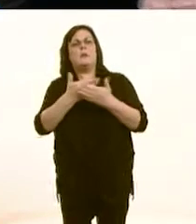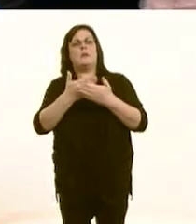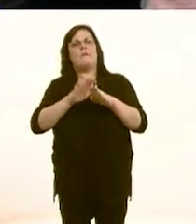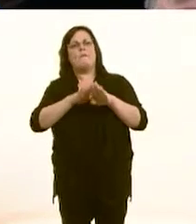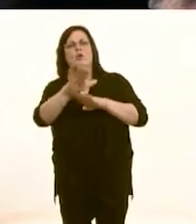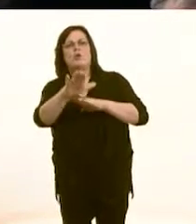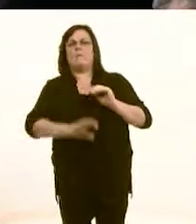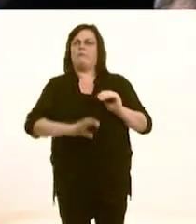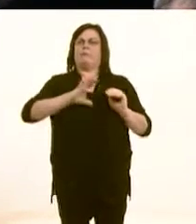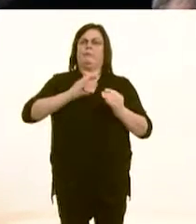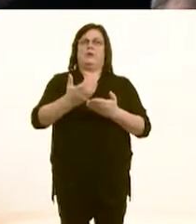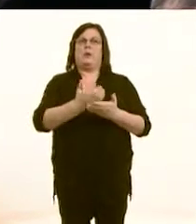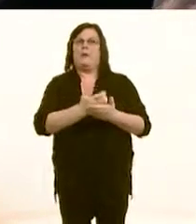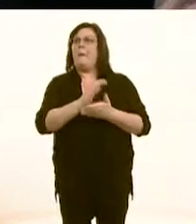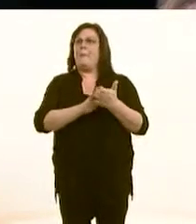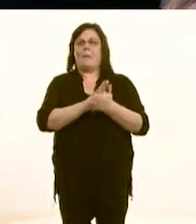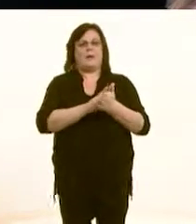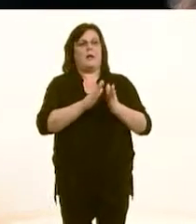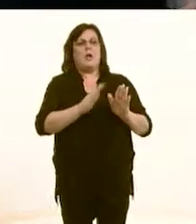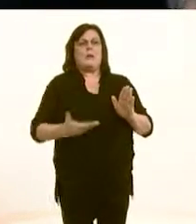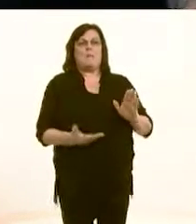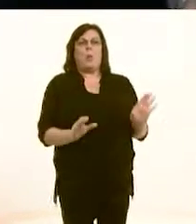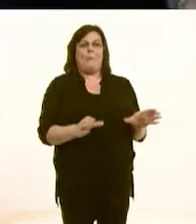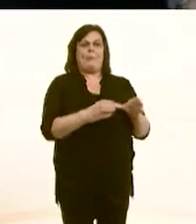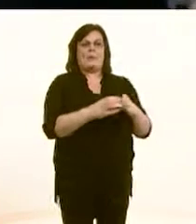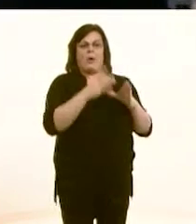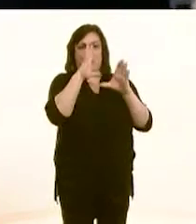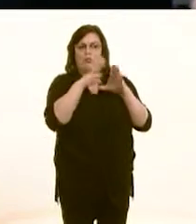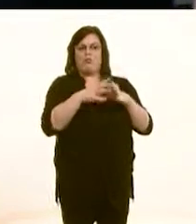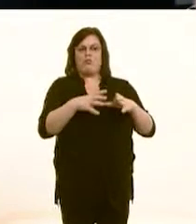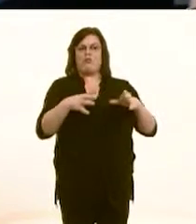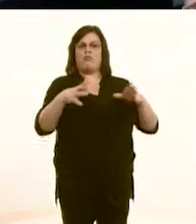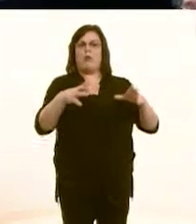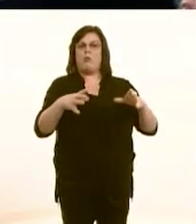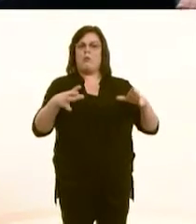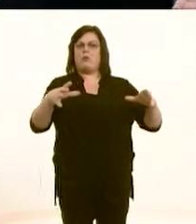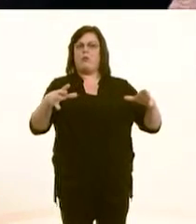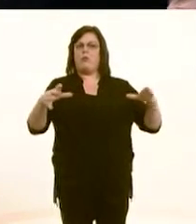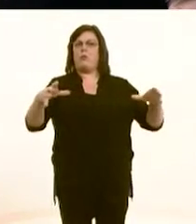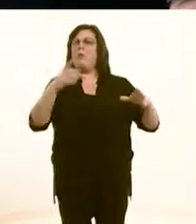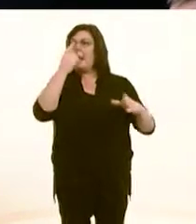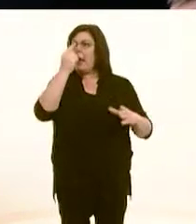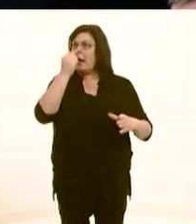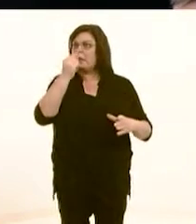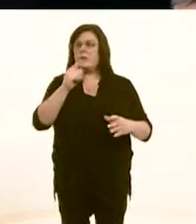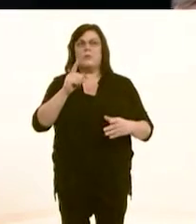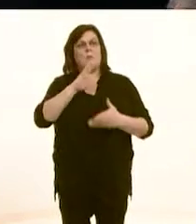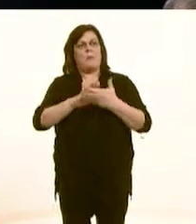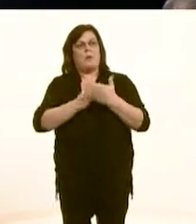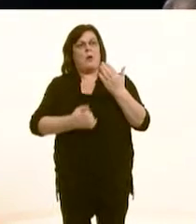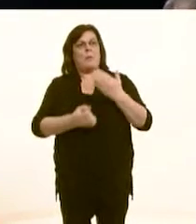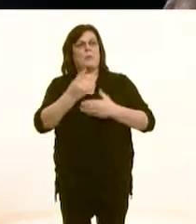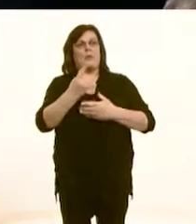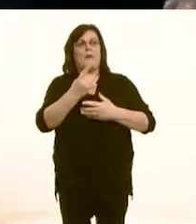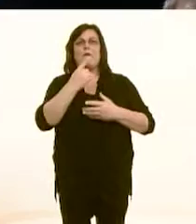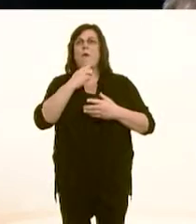is to enable our small businesses to grow and become the medium-sized businesses of the future, and that there is therefore an opportunity in the redevelopment